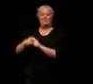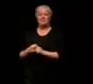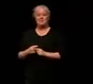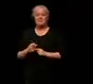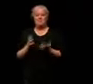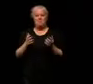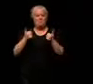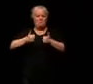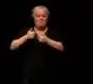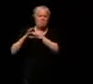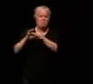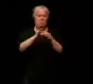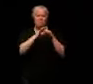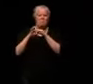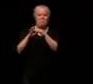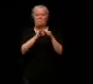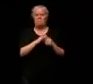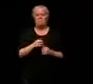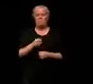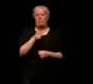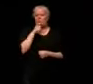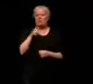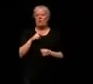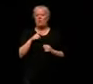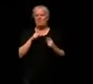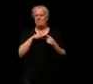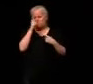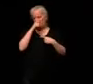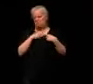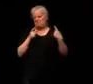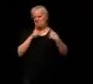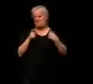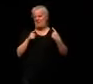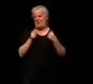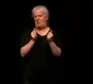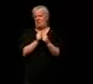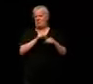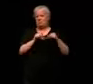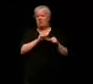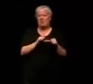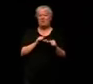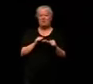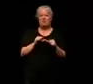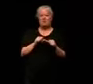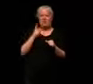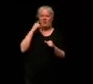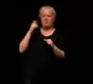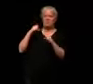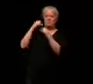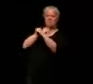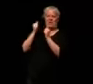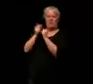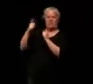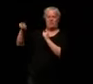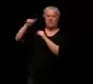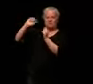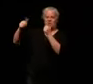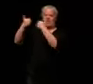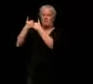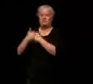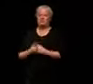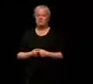us. Only the fights in front of us. So we must tackle public safety head on.